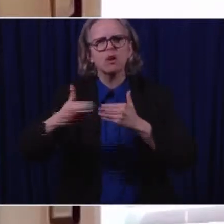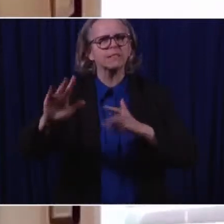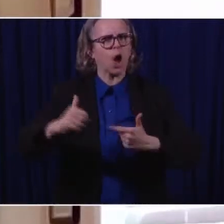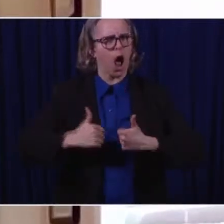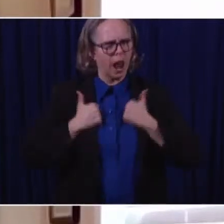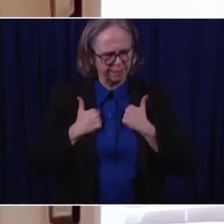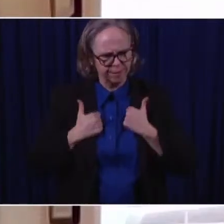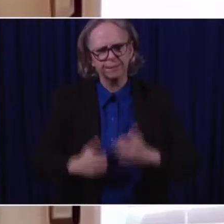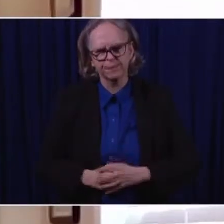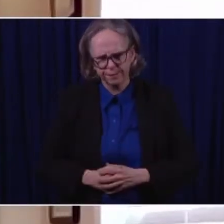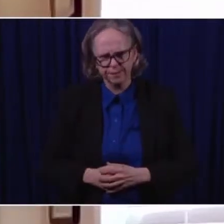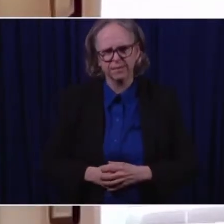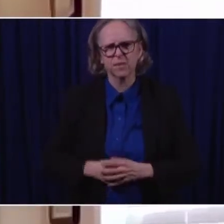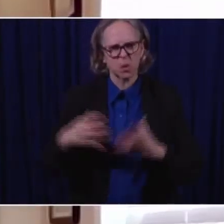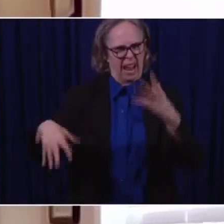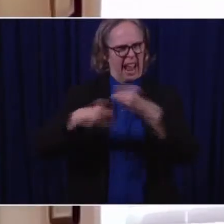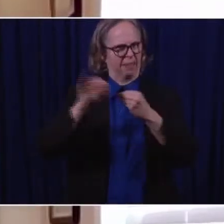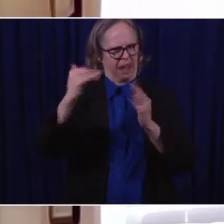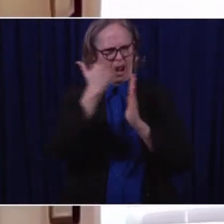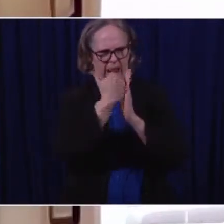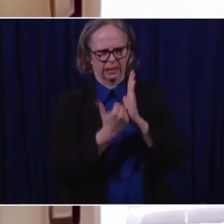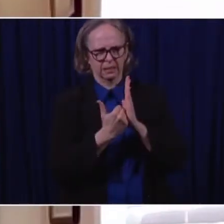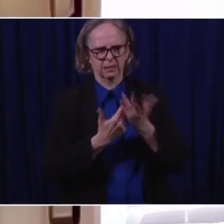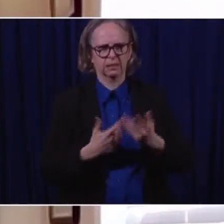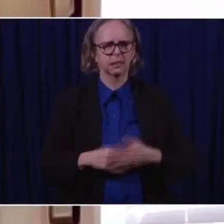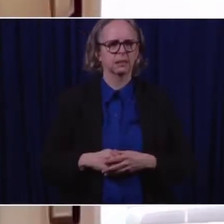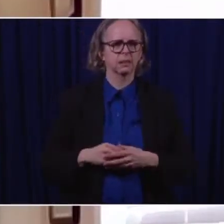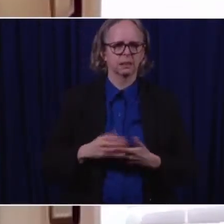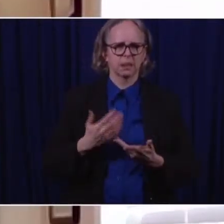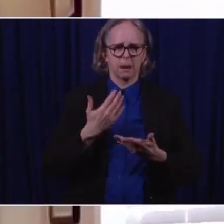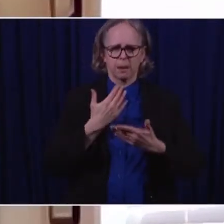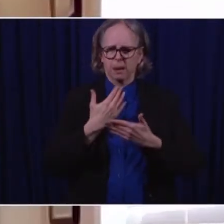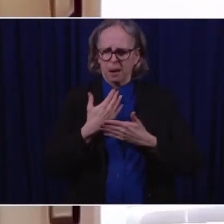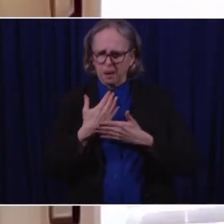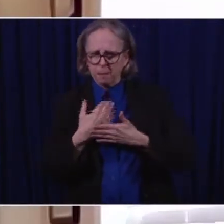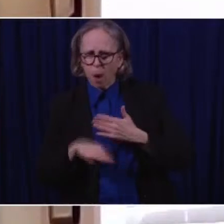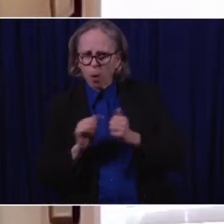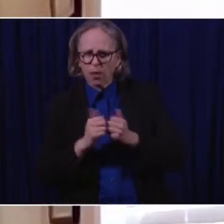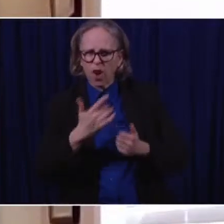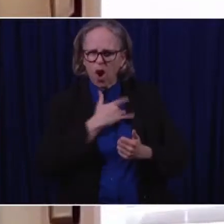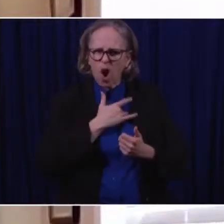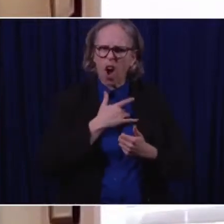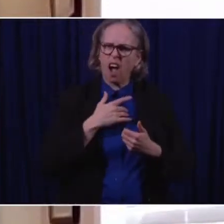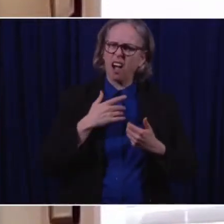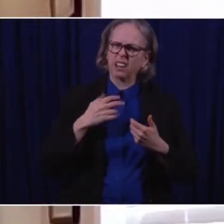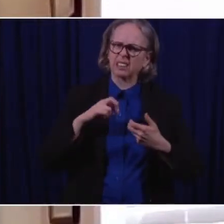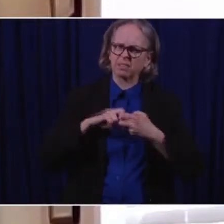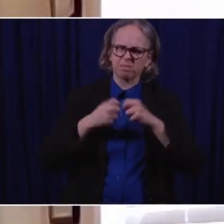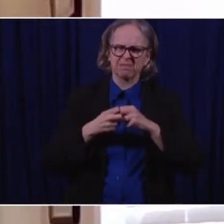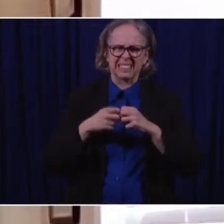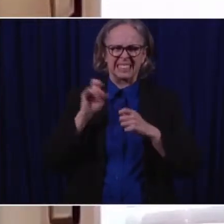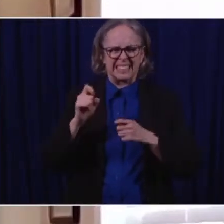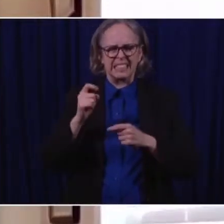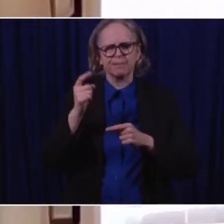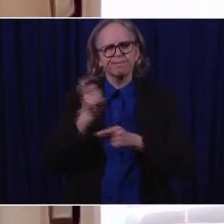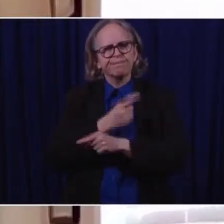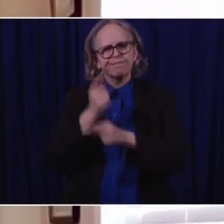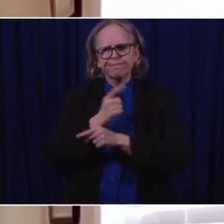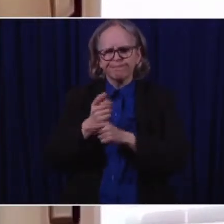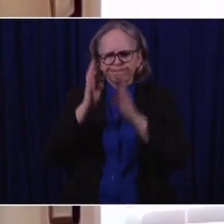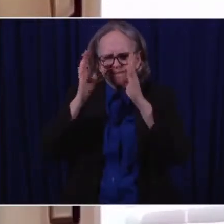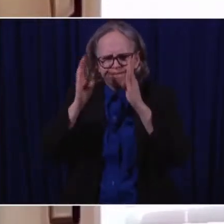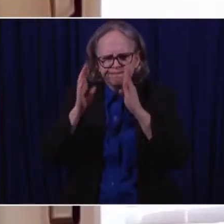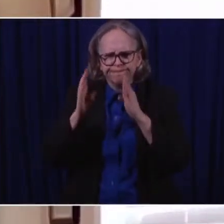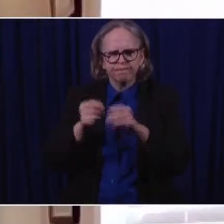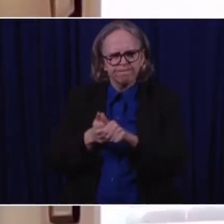require regular care from their heart doctor. This would not include the many Ohioans who